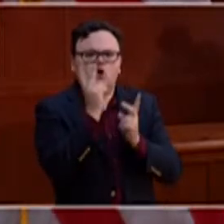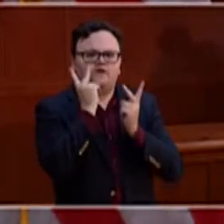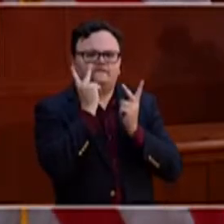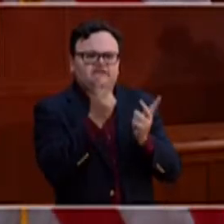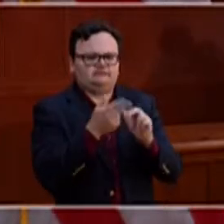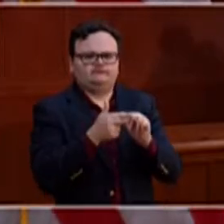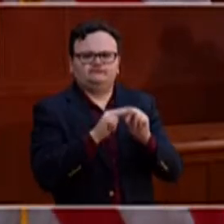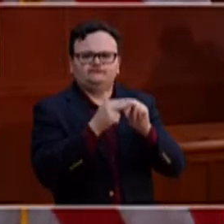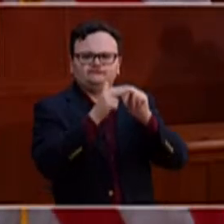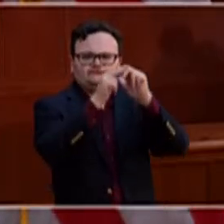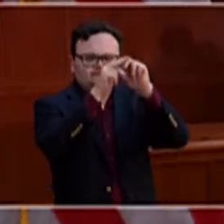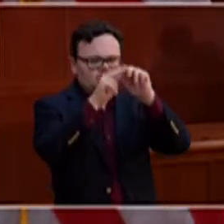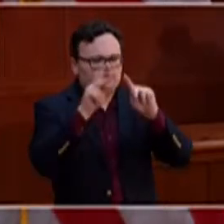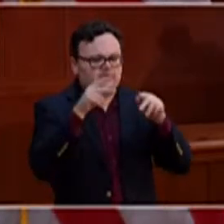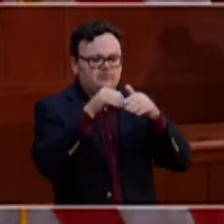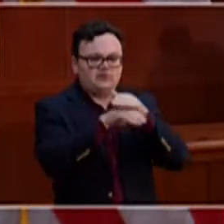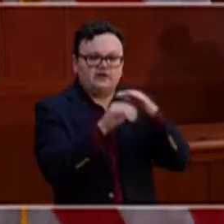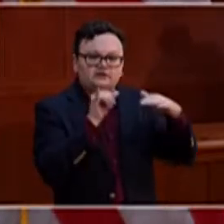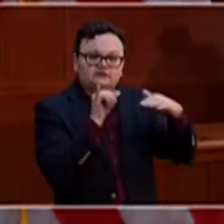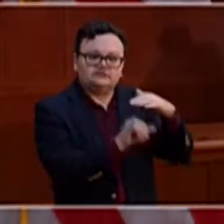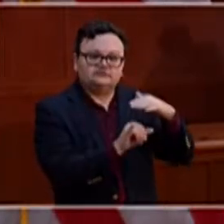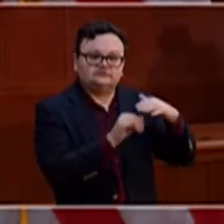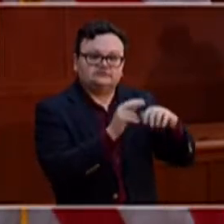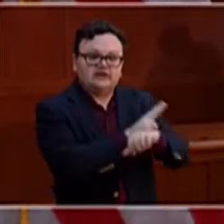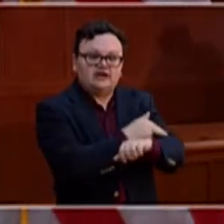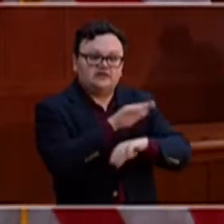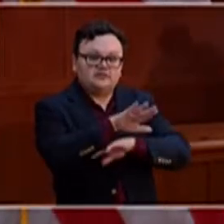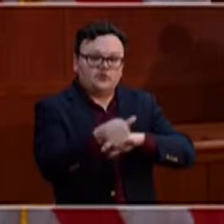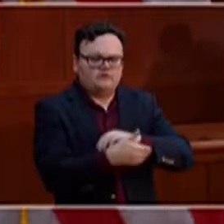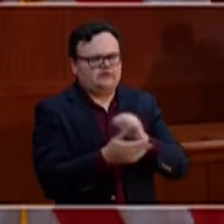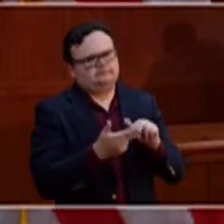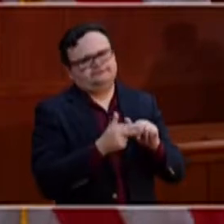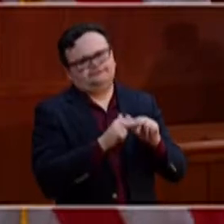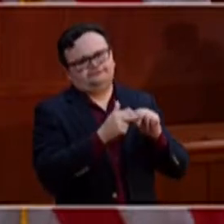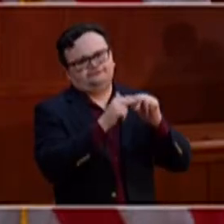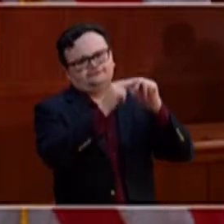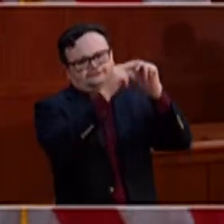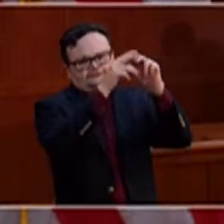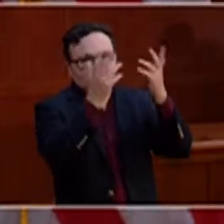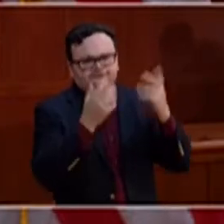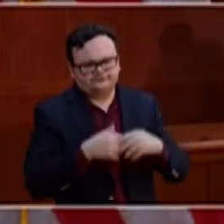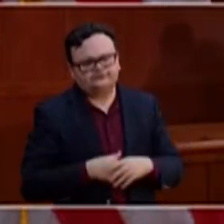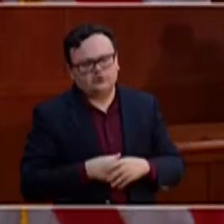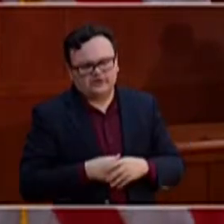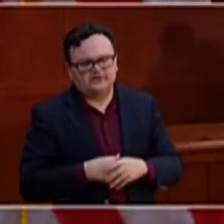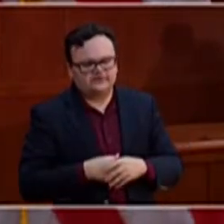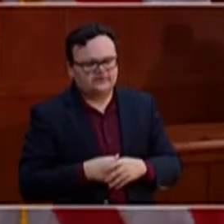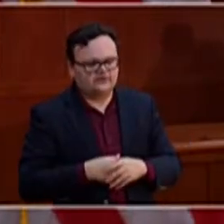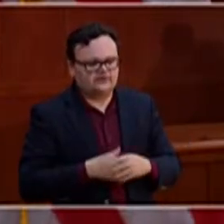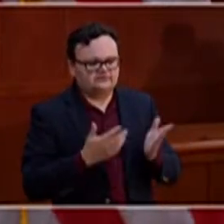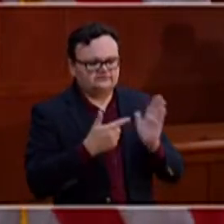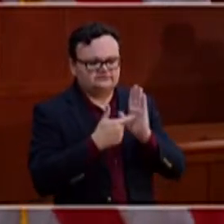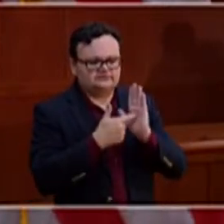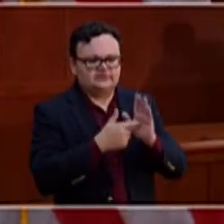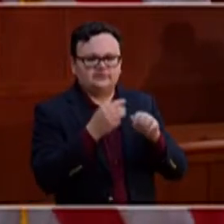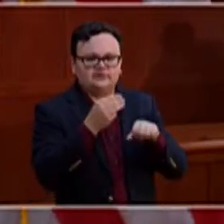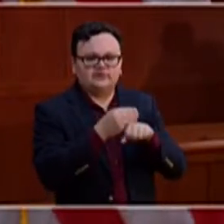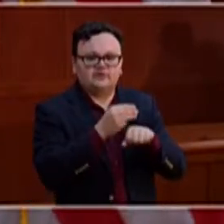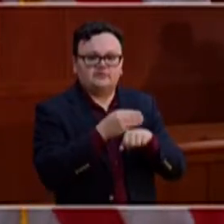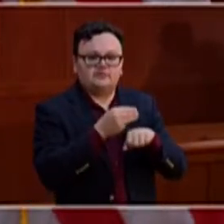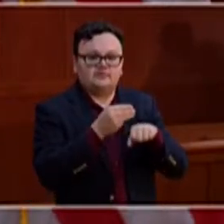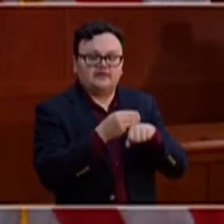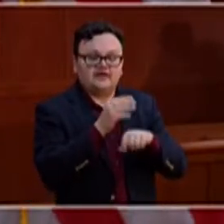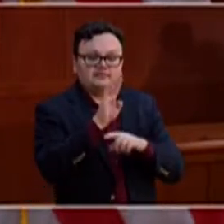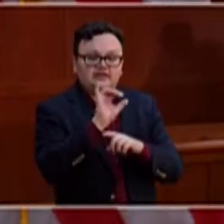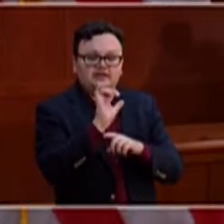admissions. The hospitals are like, the feds built the Miami Beach Convention Center. You talk to those folks South Florida, they're like, we just